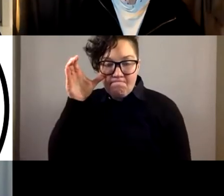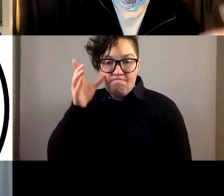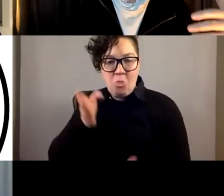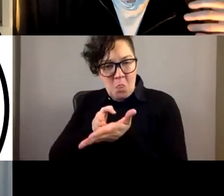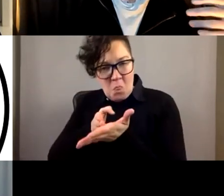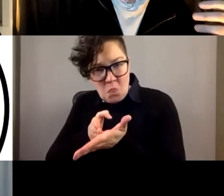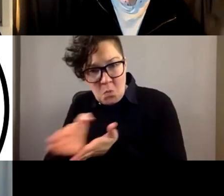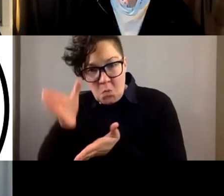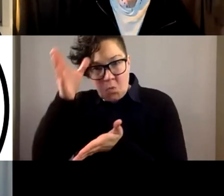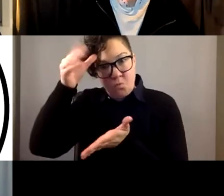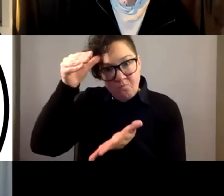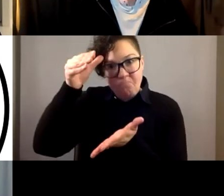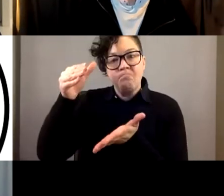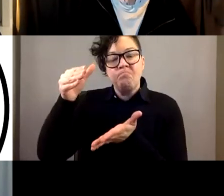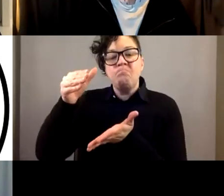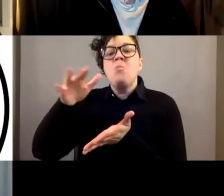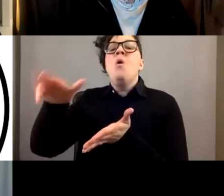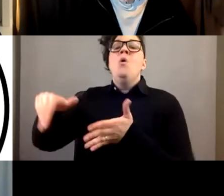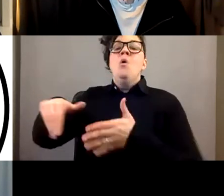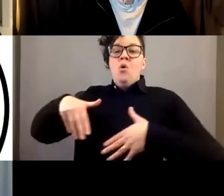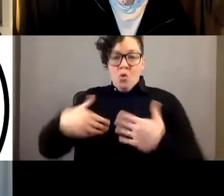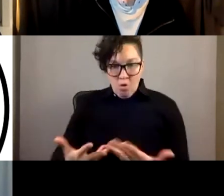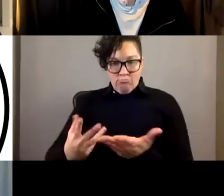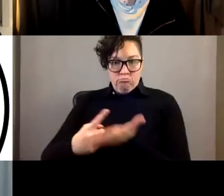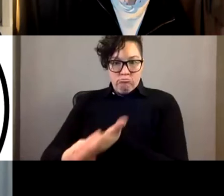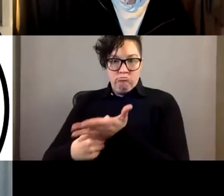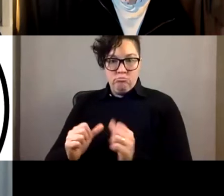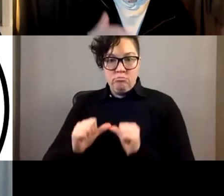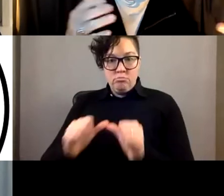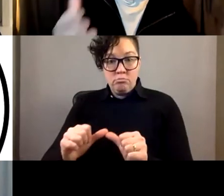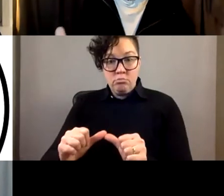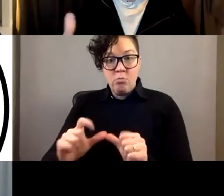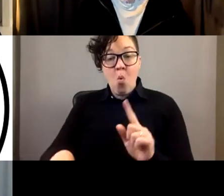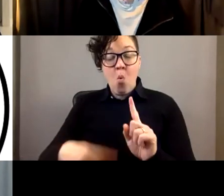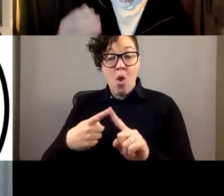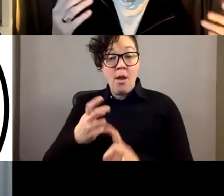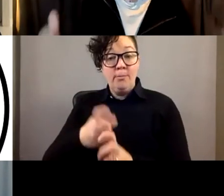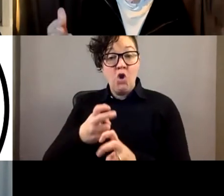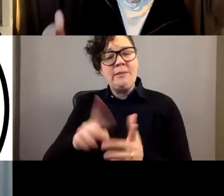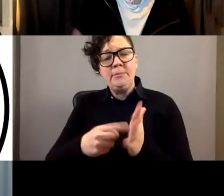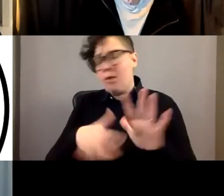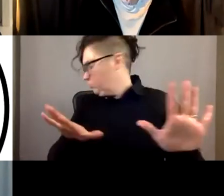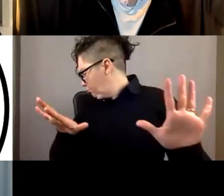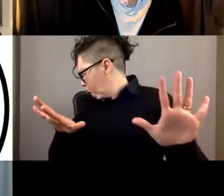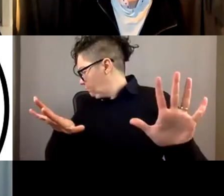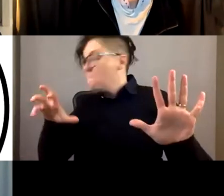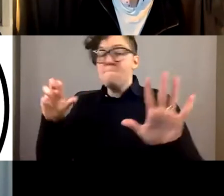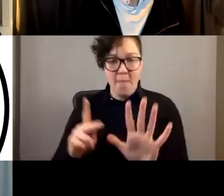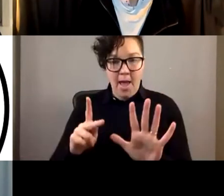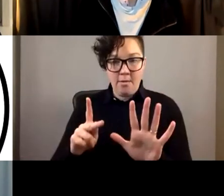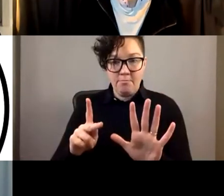to come back to the conversation when it gets too hard, but to break away, but to come back. And then I also have another